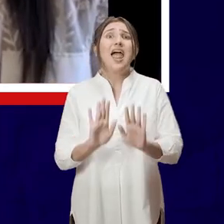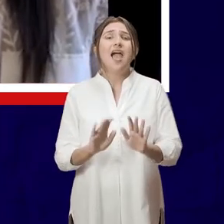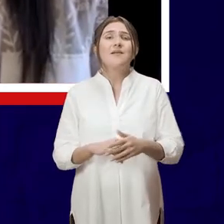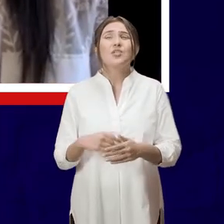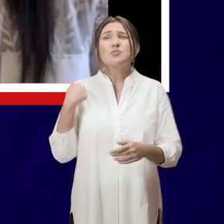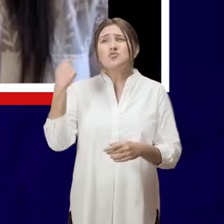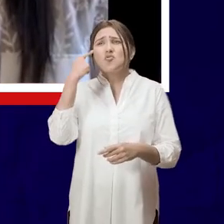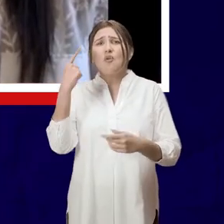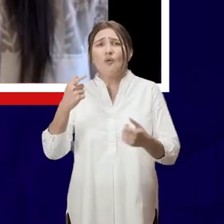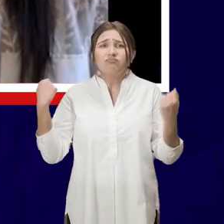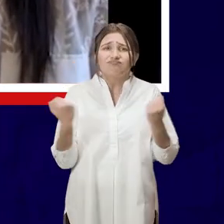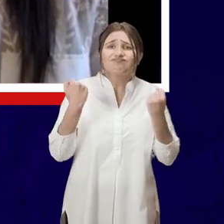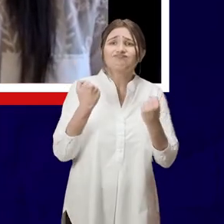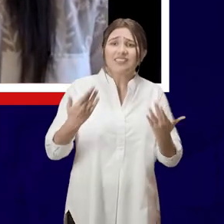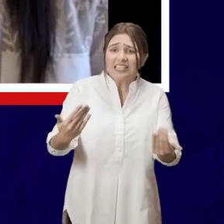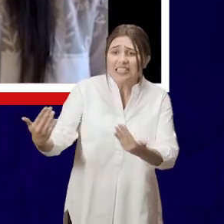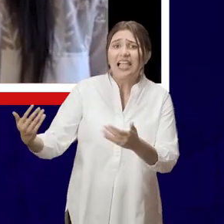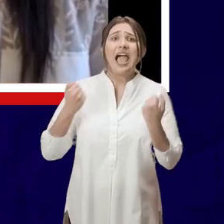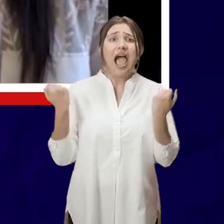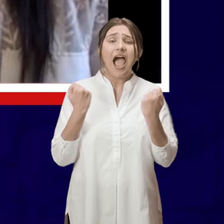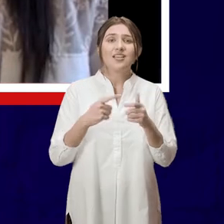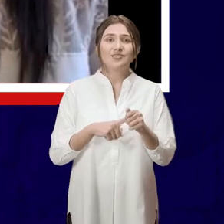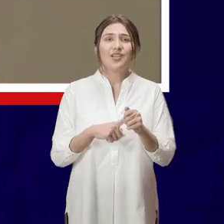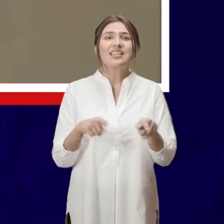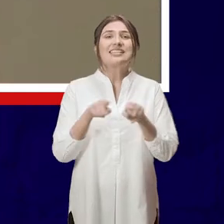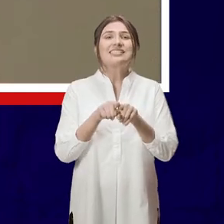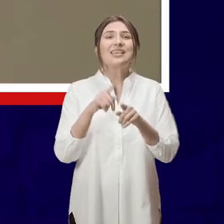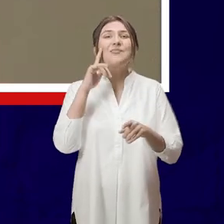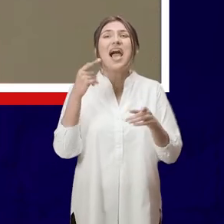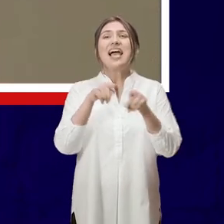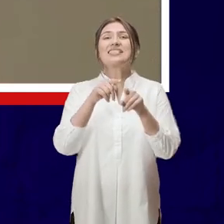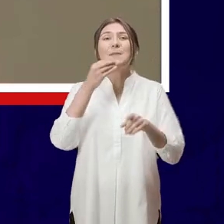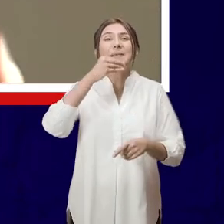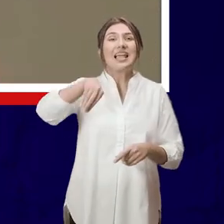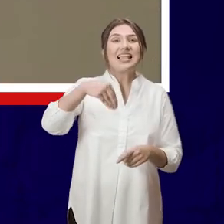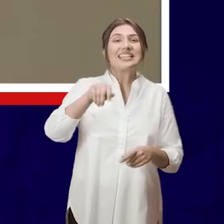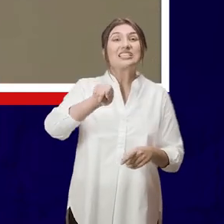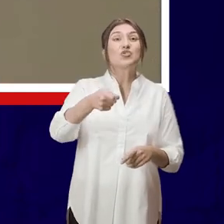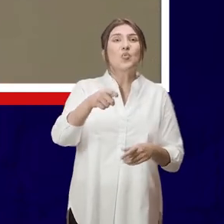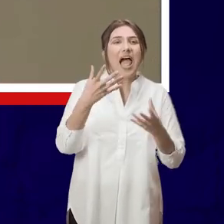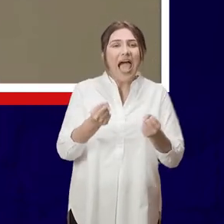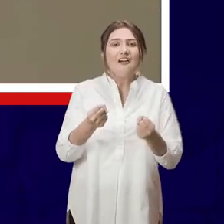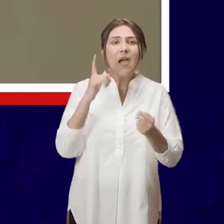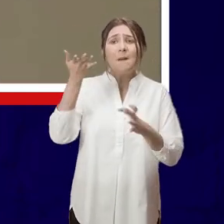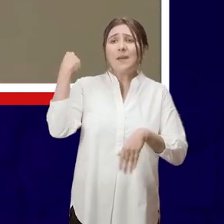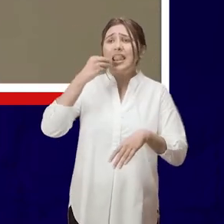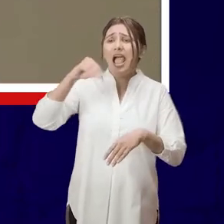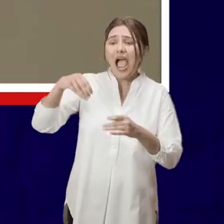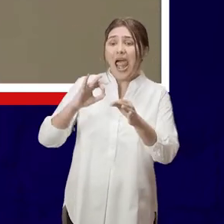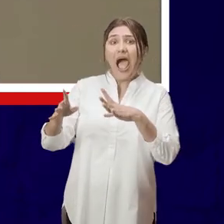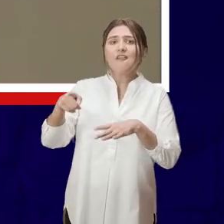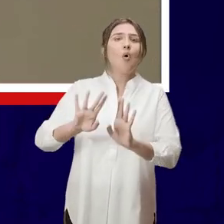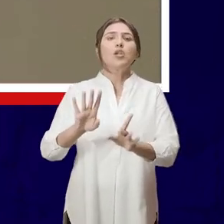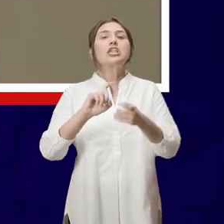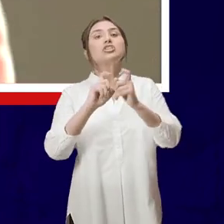them. And then I, you know, this particular chula is our, this Barco Swiss technology, that partners who designed it in a very kind of